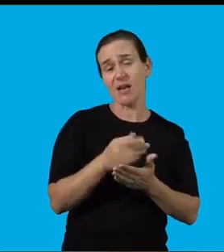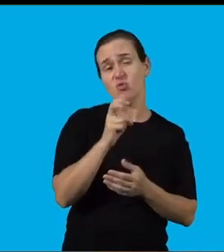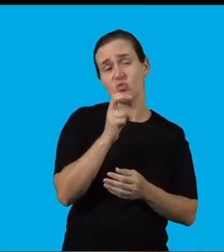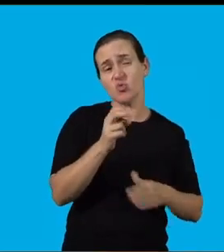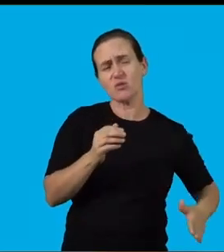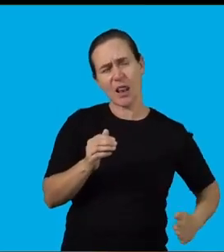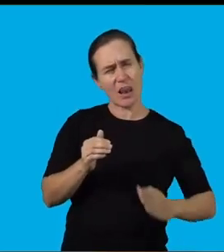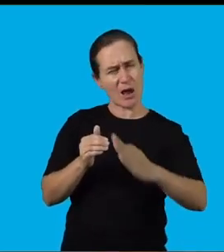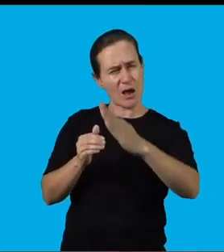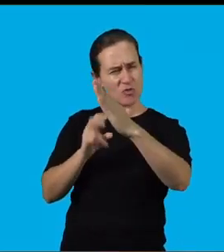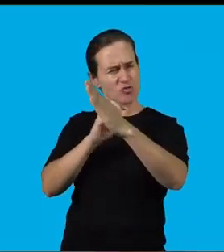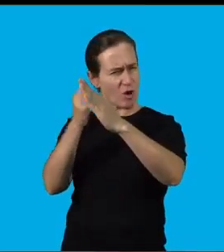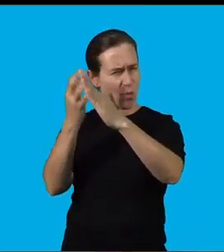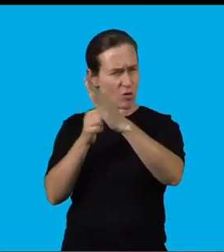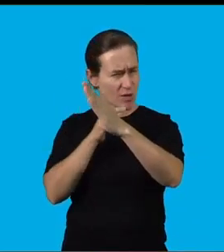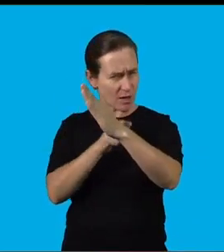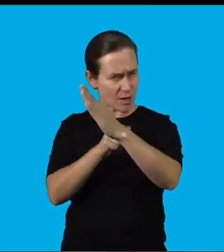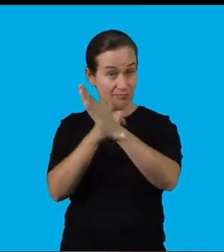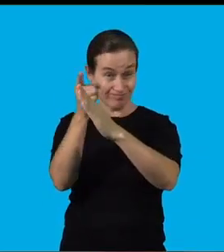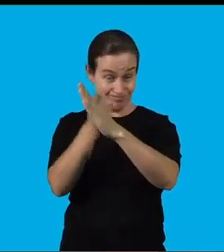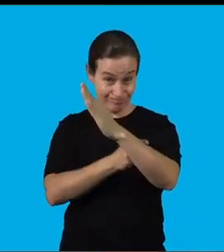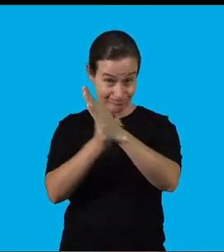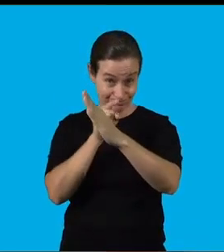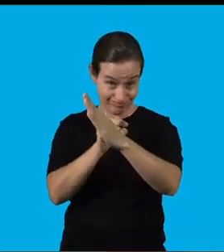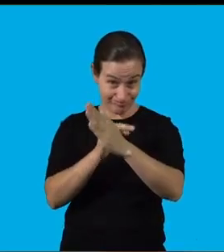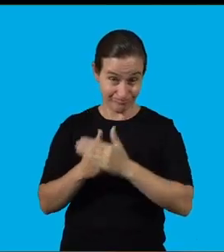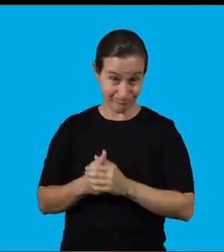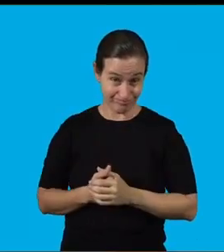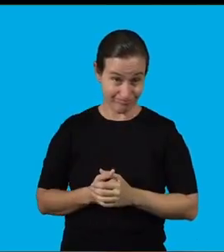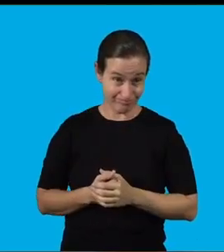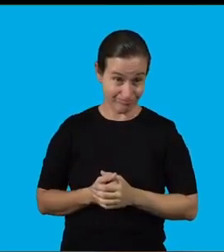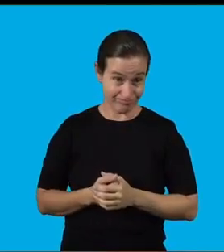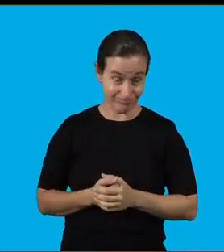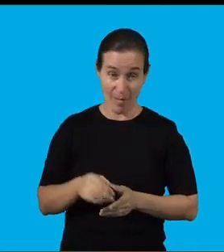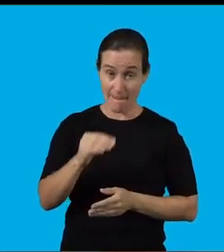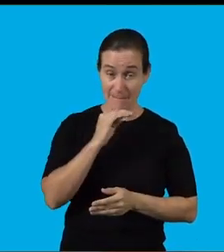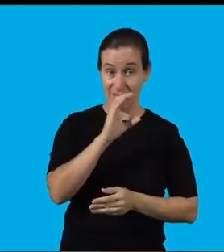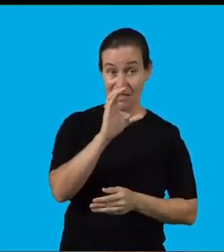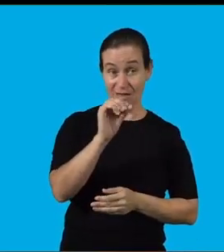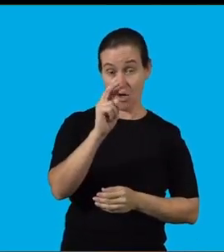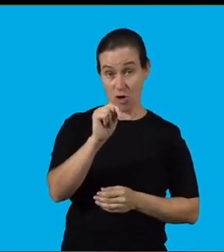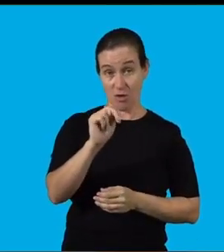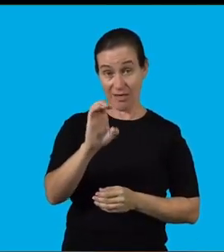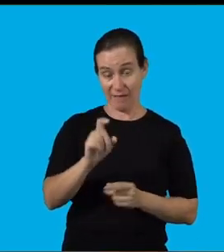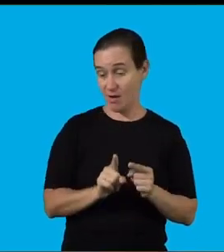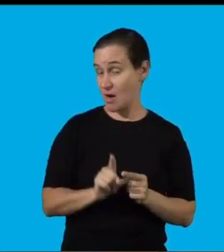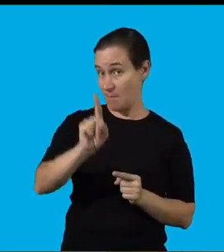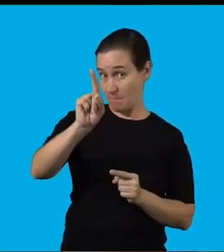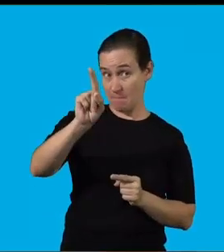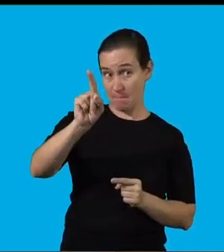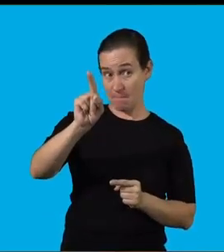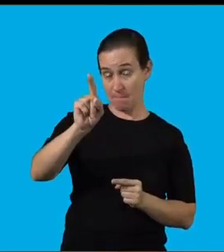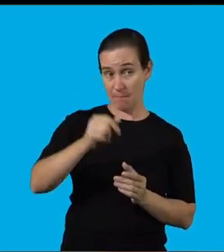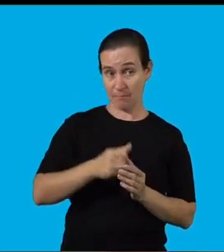tangent lines to help you work this out. So for this section of the graph, we can see that our graph is concave up on the sketch.